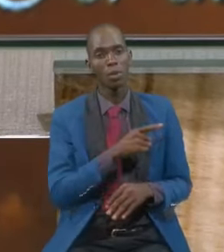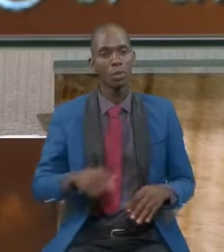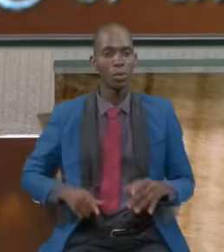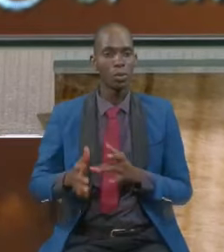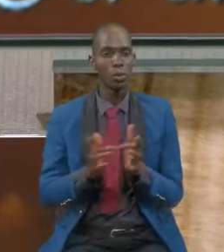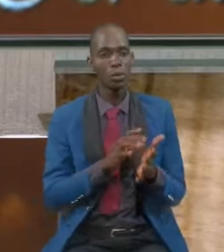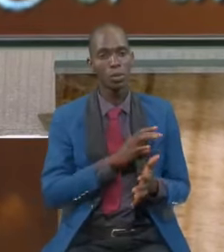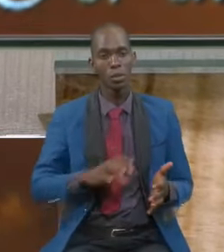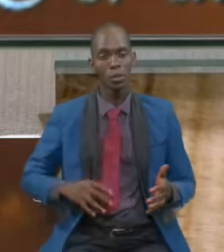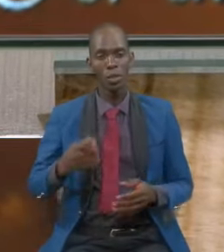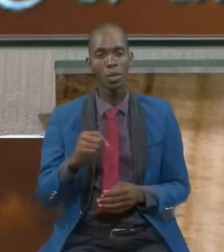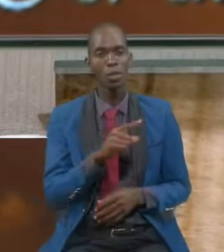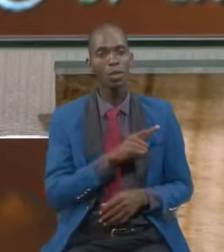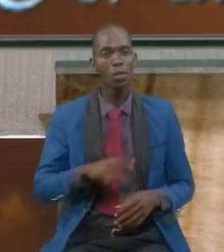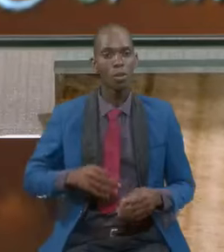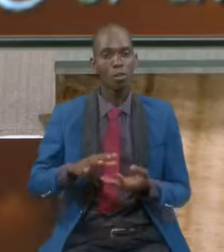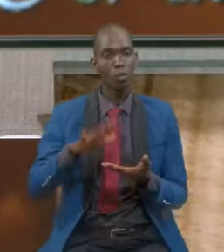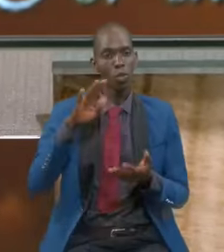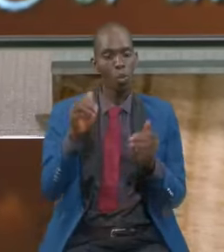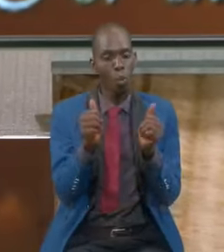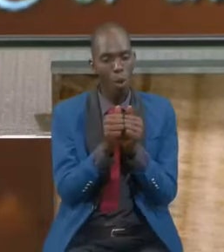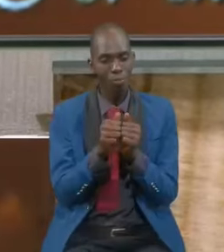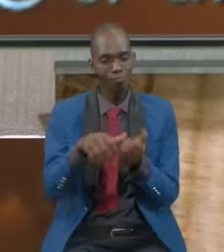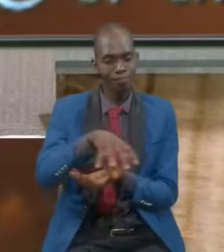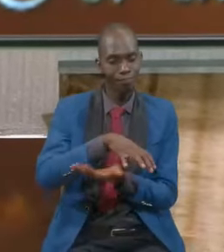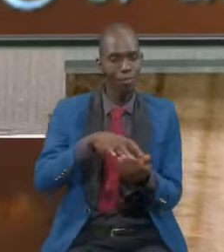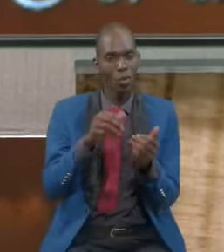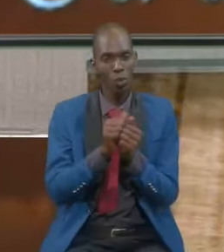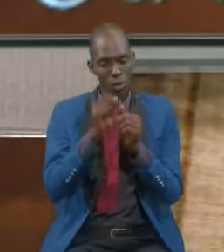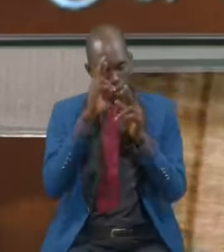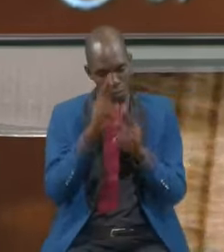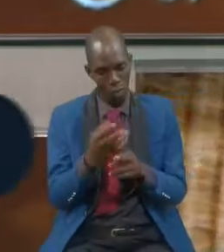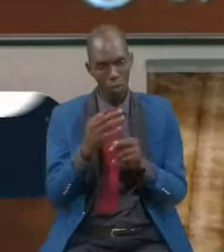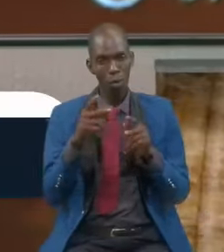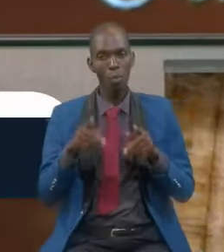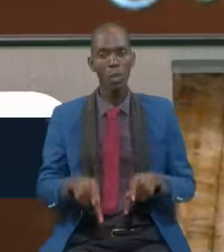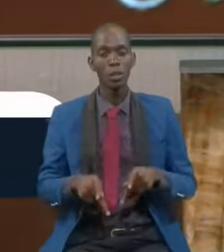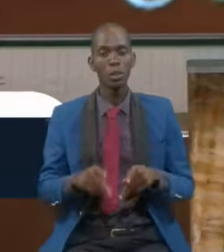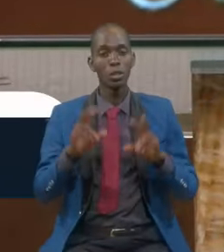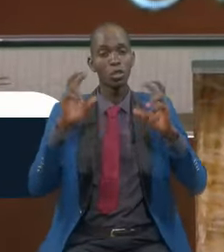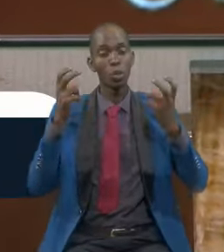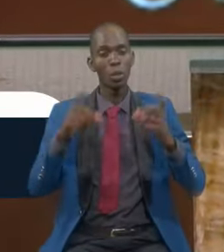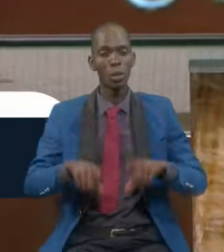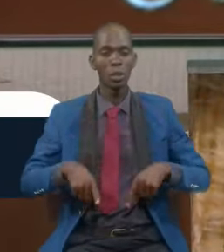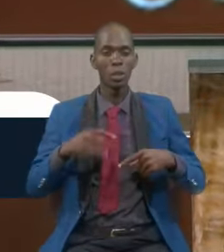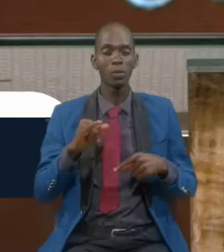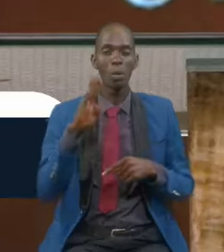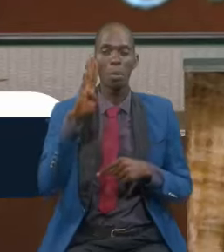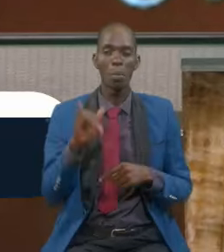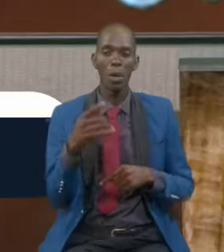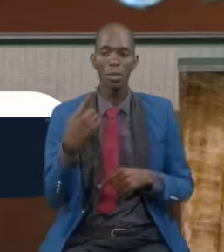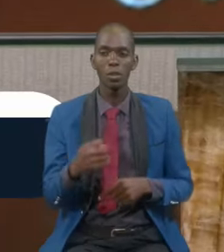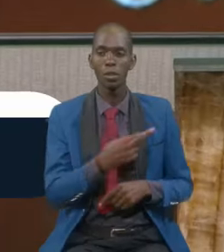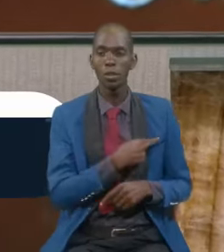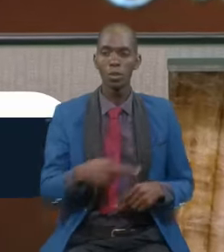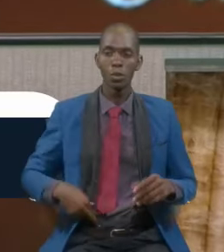glory, with respect of persons. Living by the royal law in the Lord. There are three things